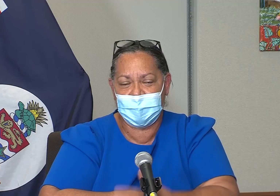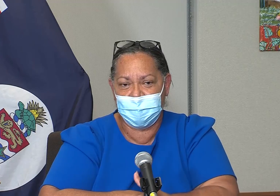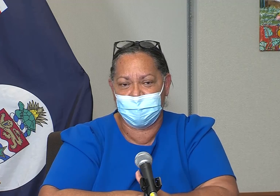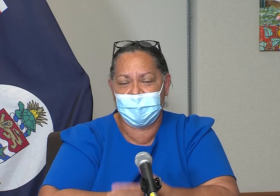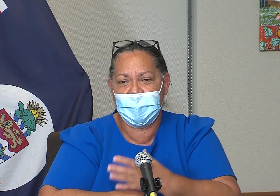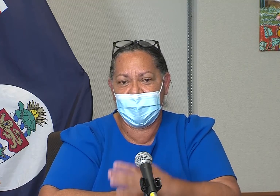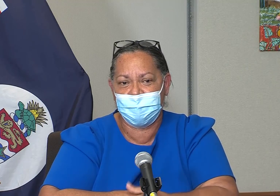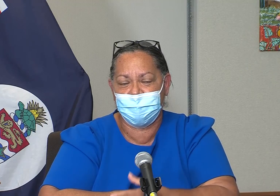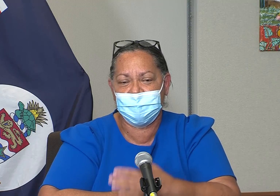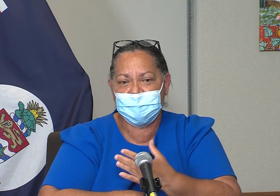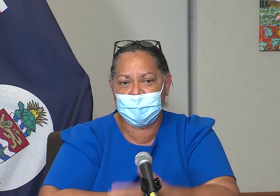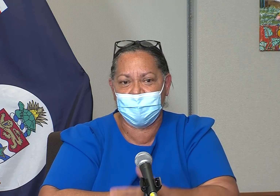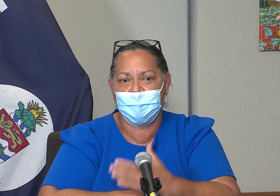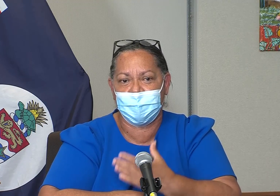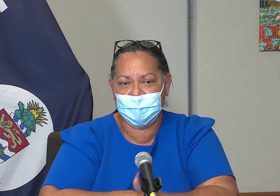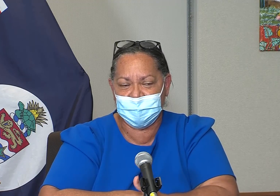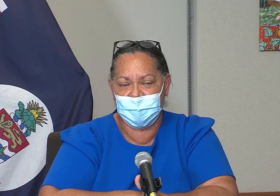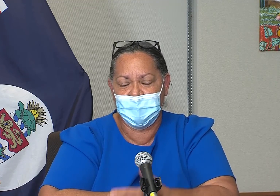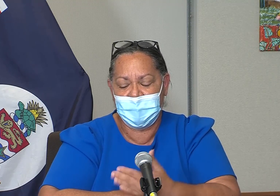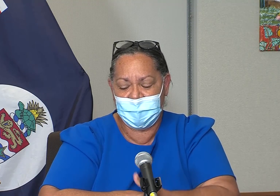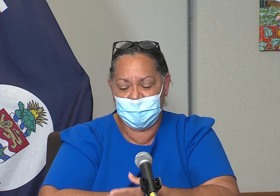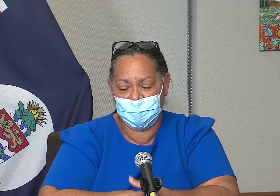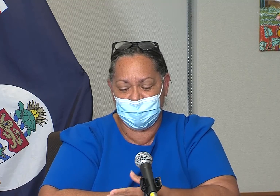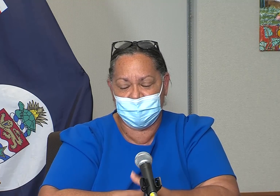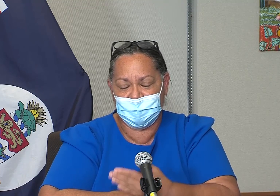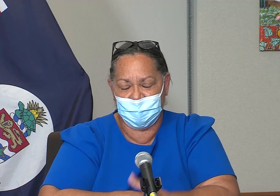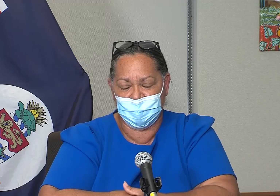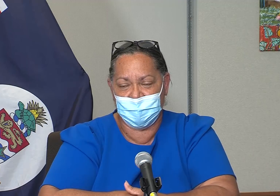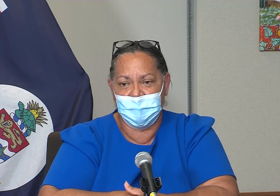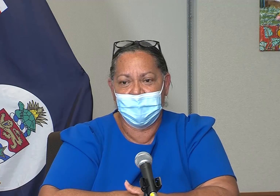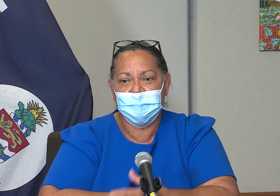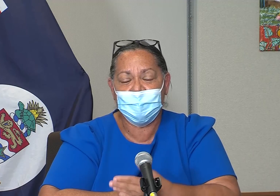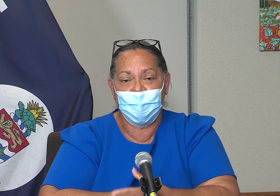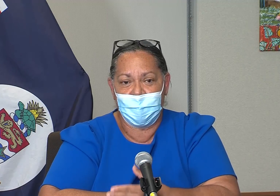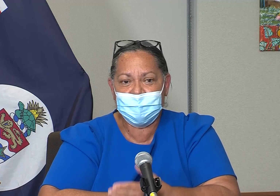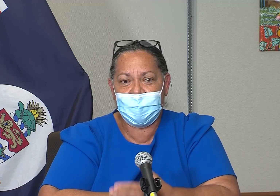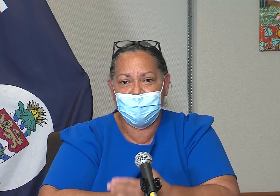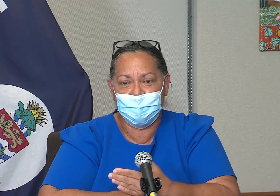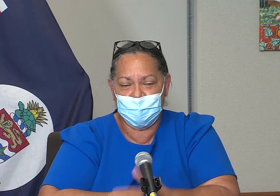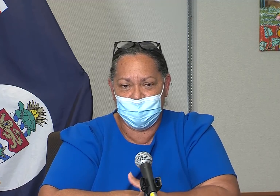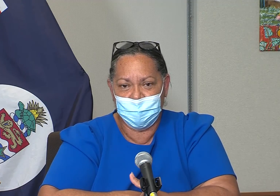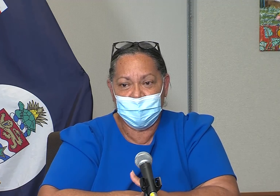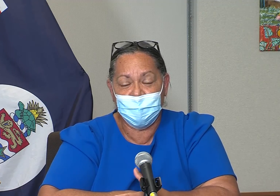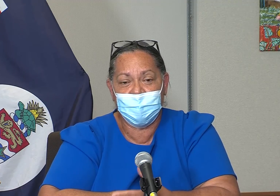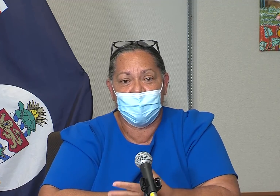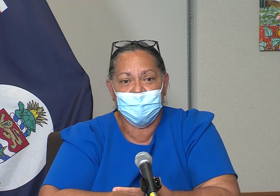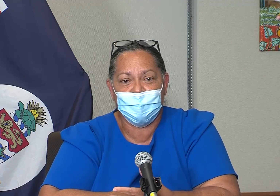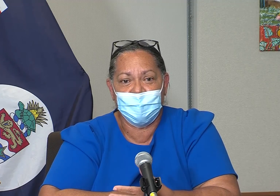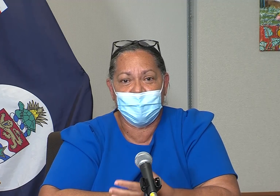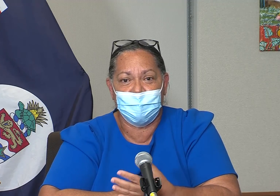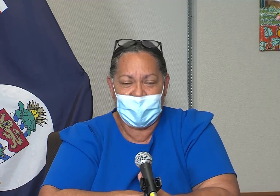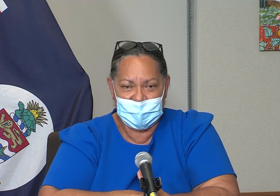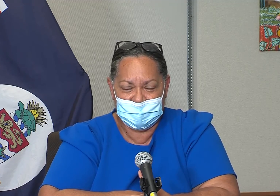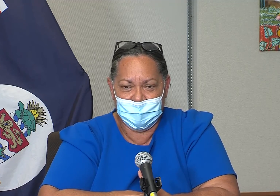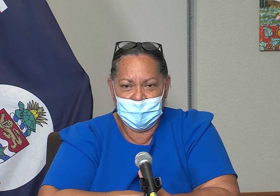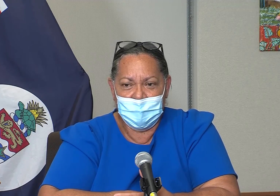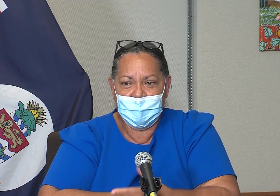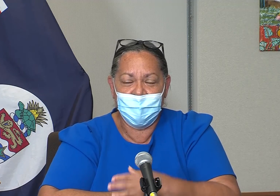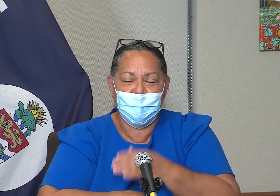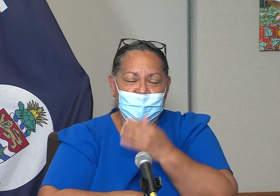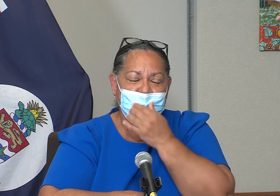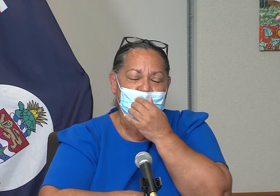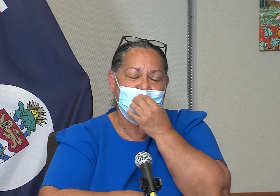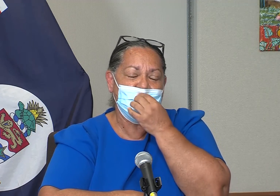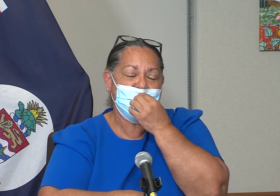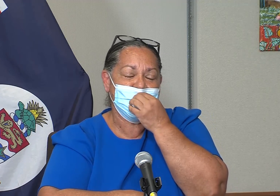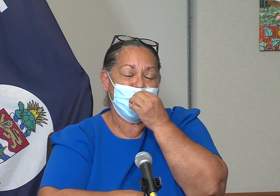of life for every single person in this jurisdiction. So what can you do? You can also wear masks. And I